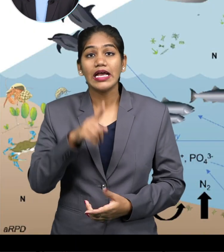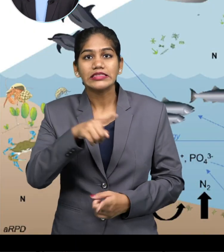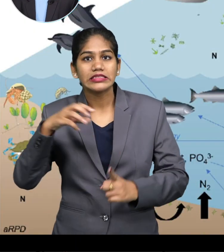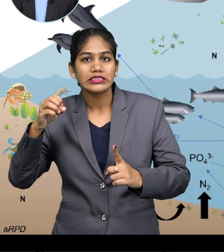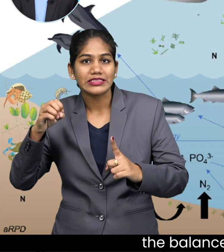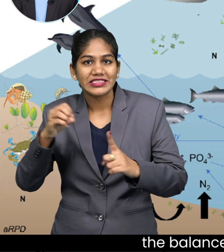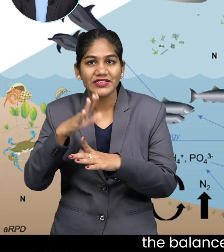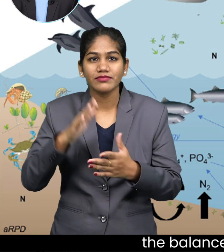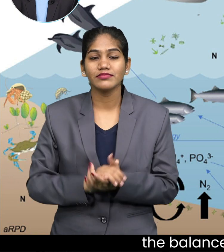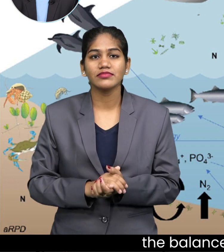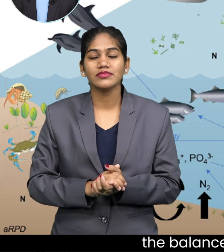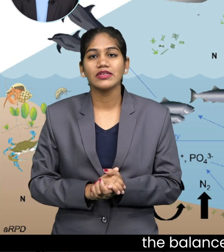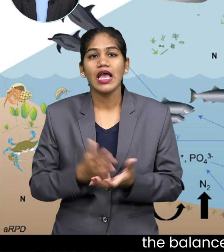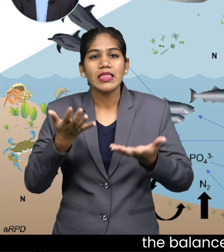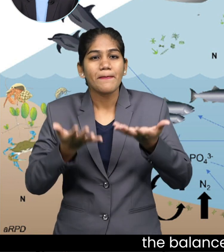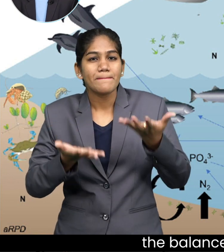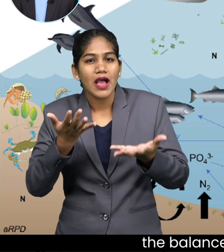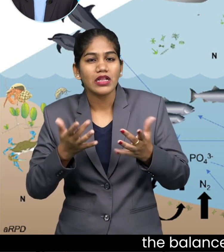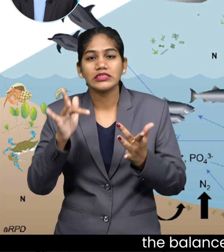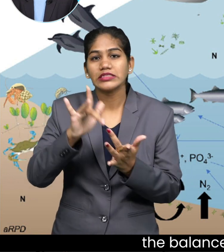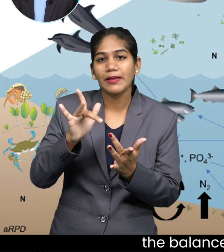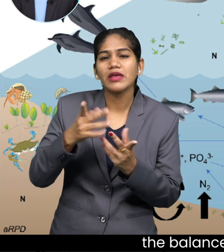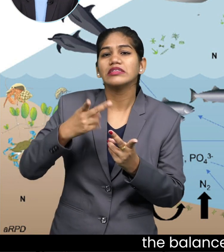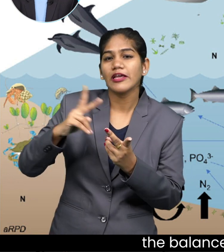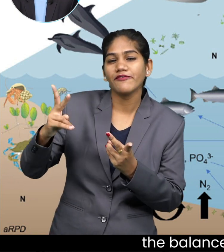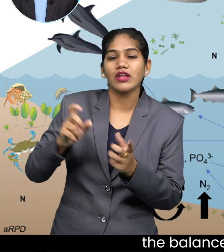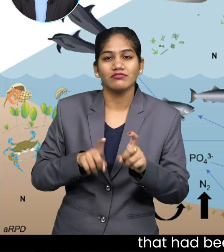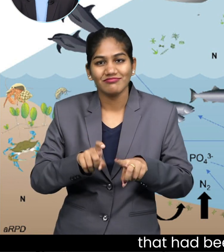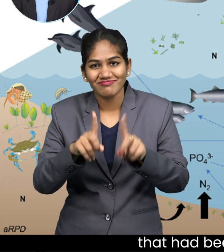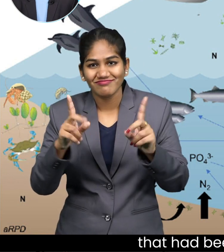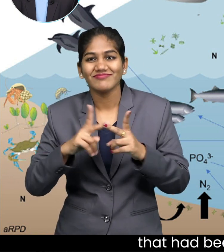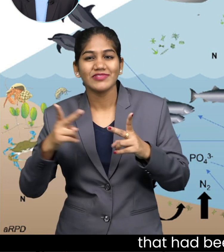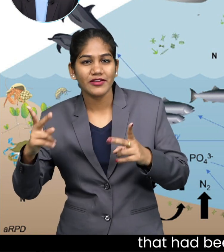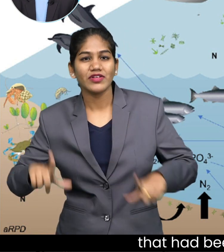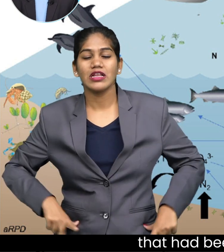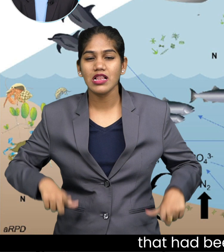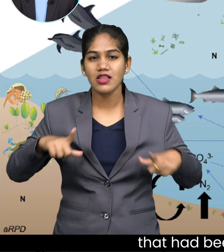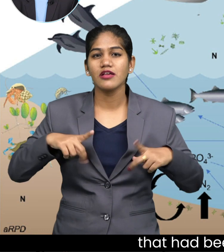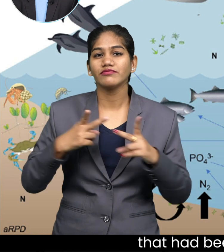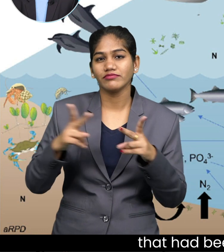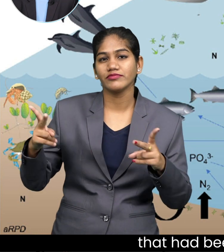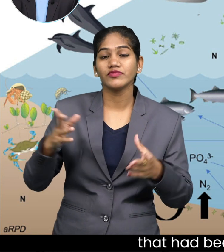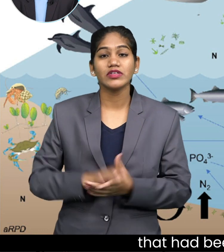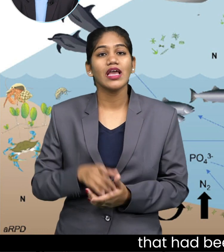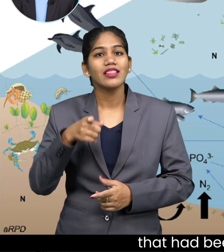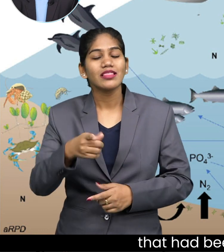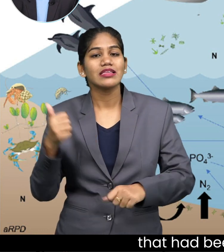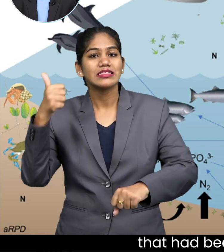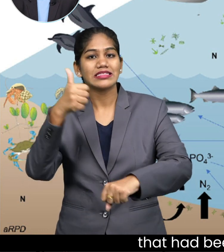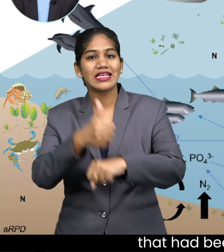This affects the balance between various organisms that had been established in that